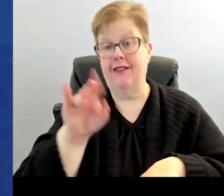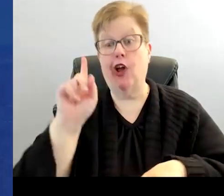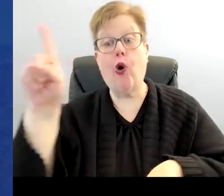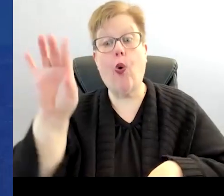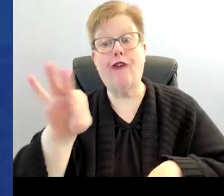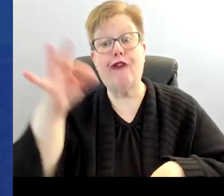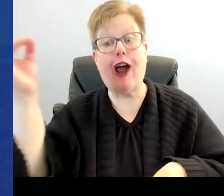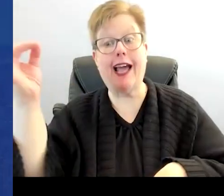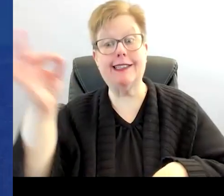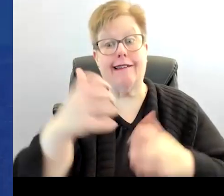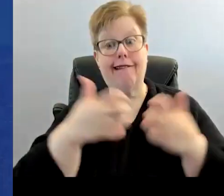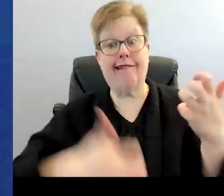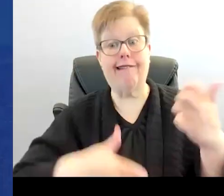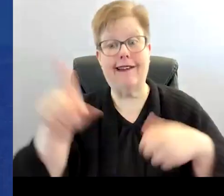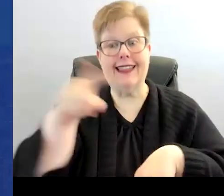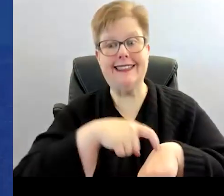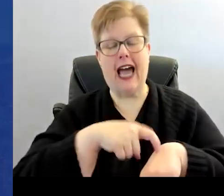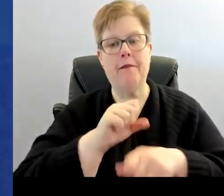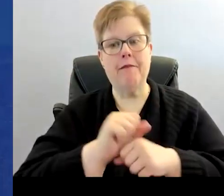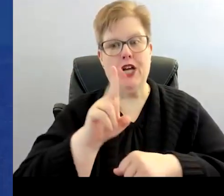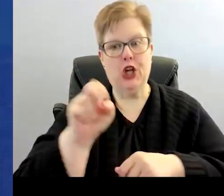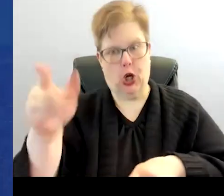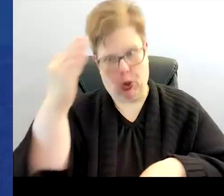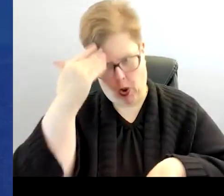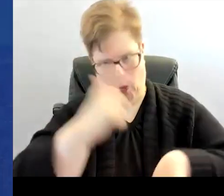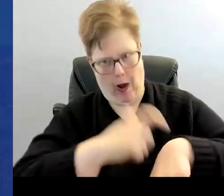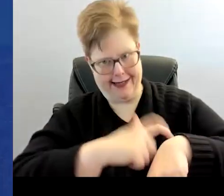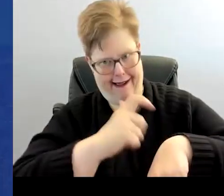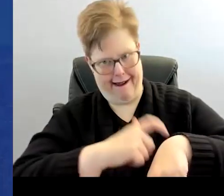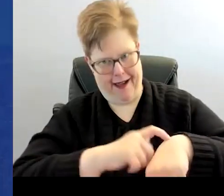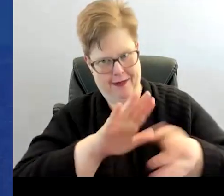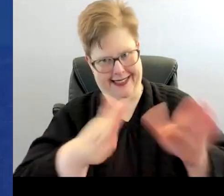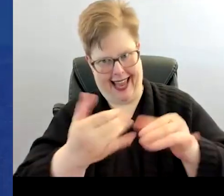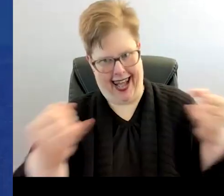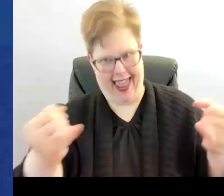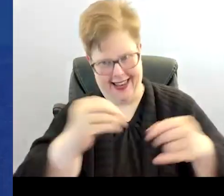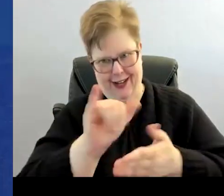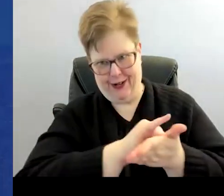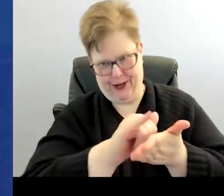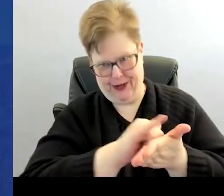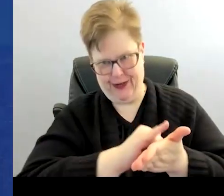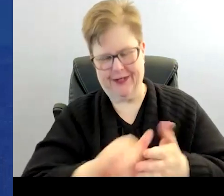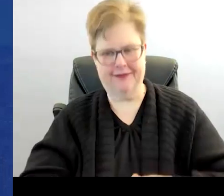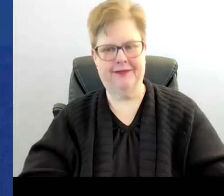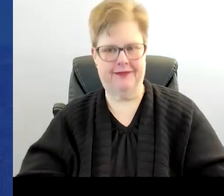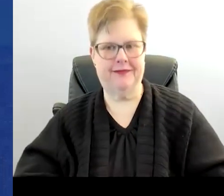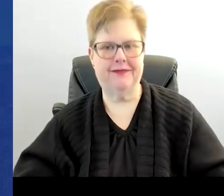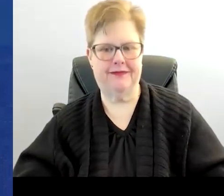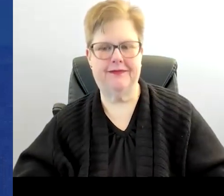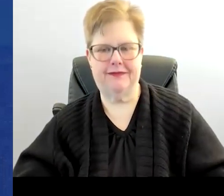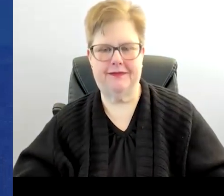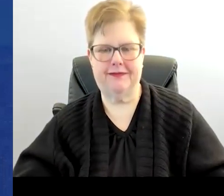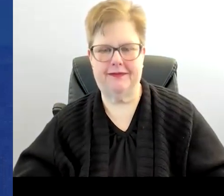France, you're going to want to make a note about what those deadlines are in your new time